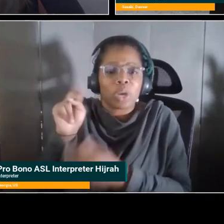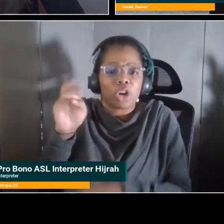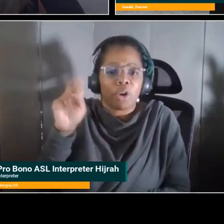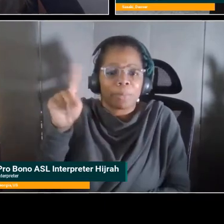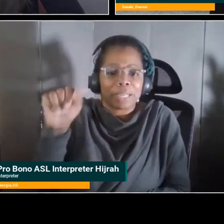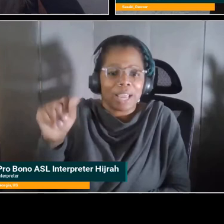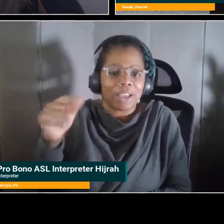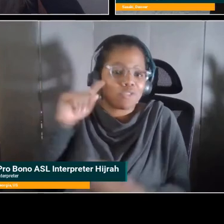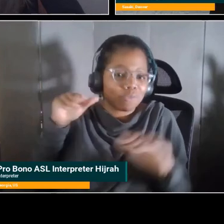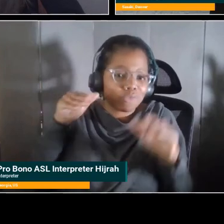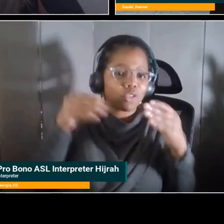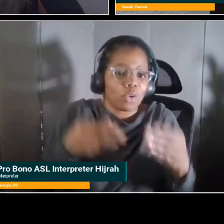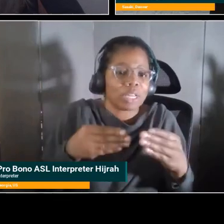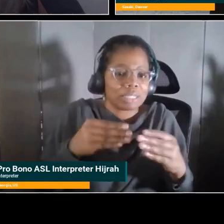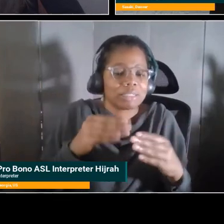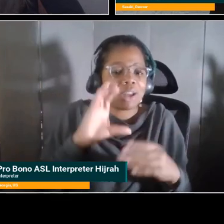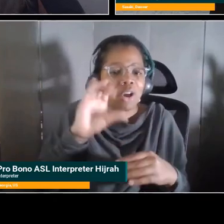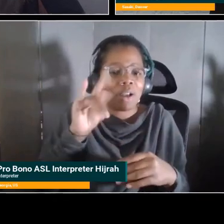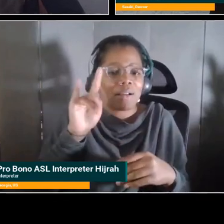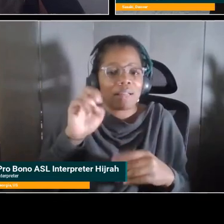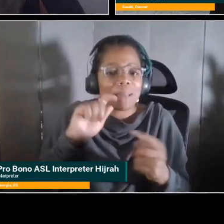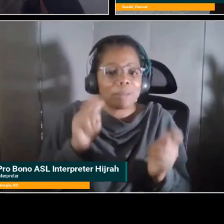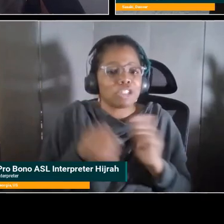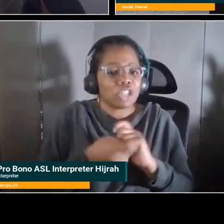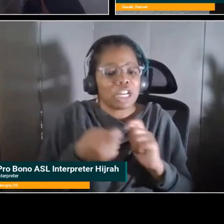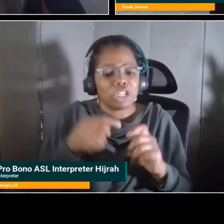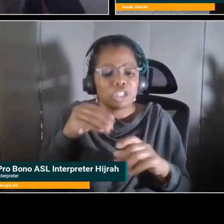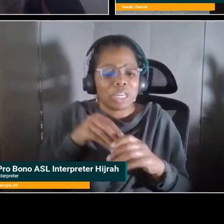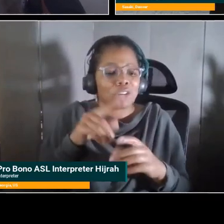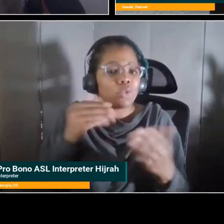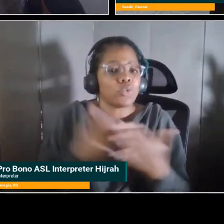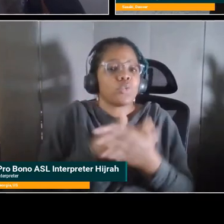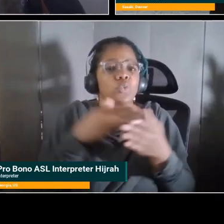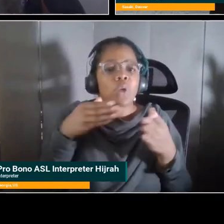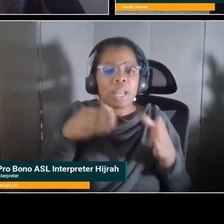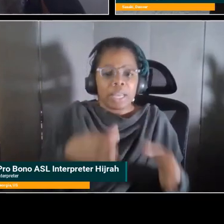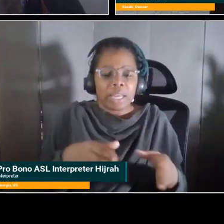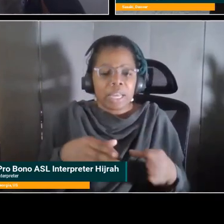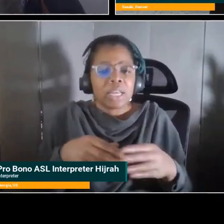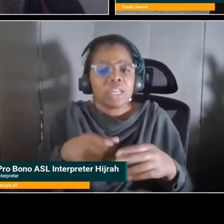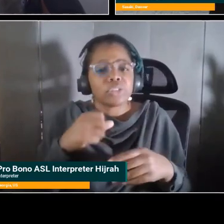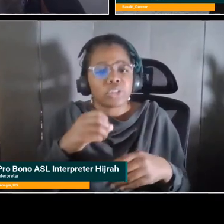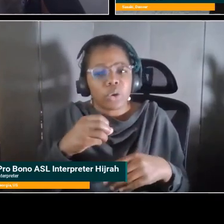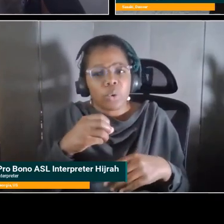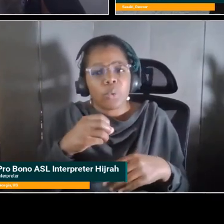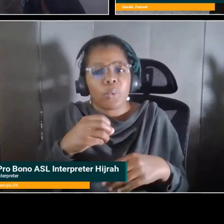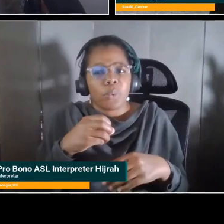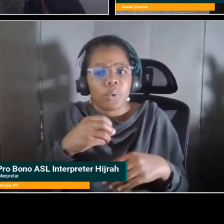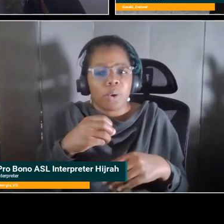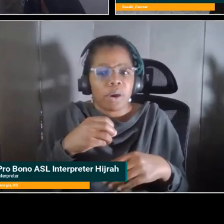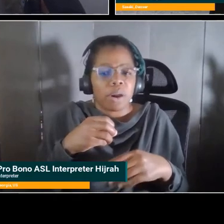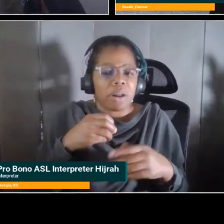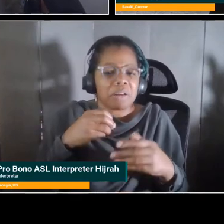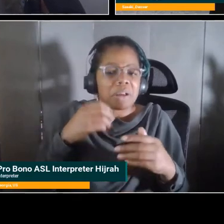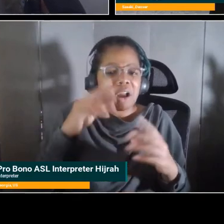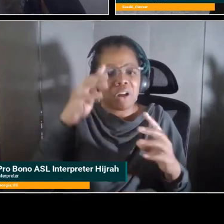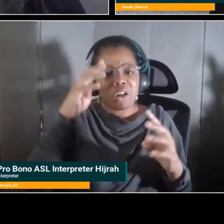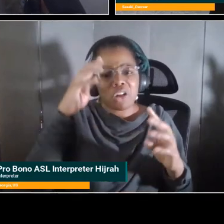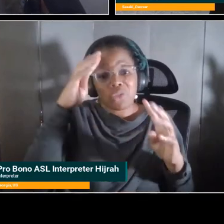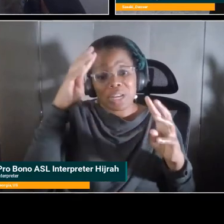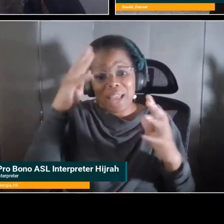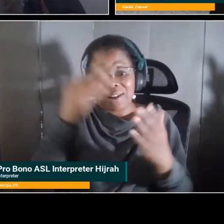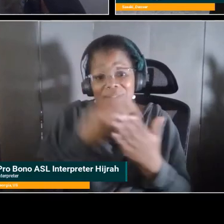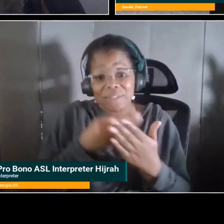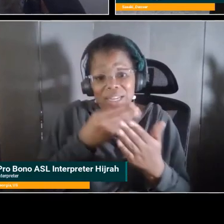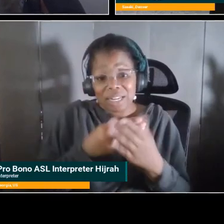change in a way that they never thought about before. So I think there's creative funding is one, and then